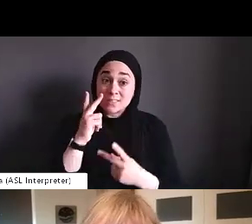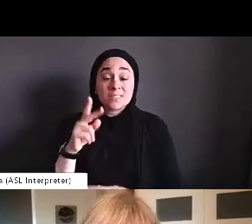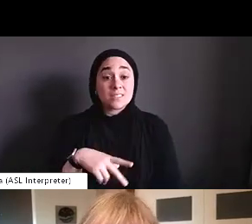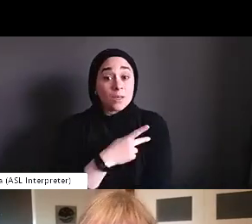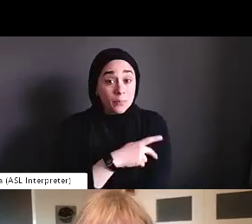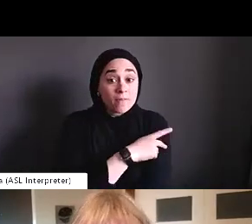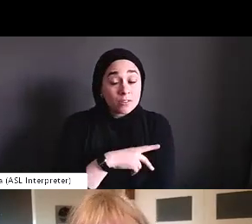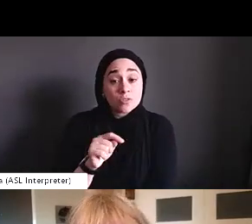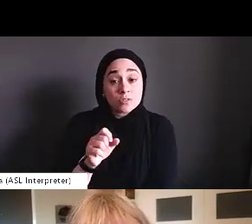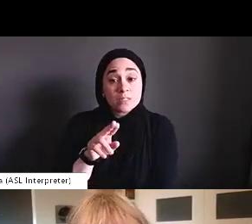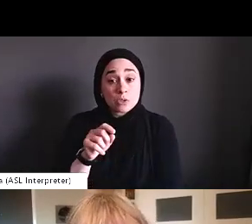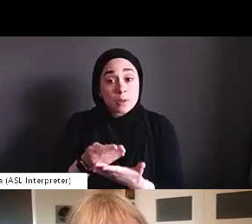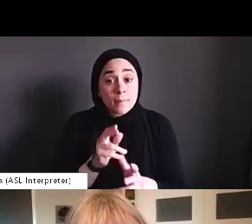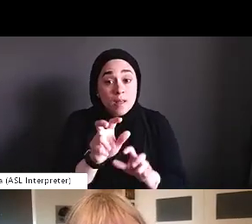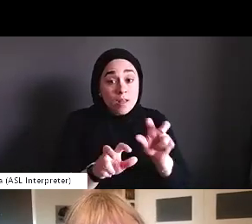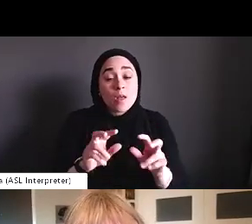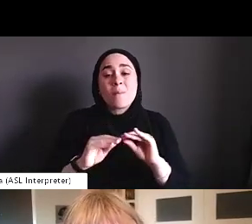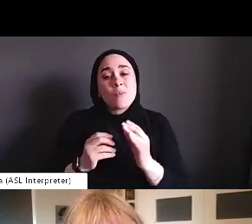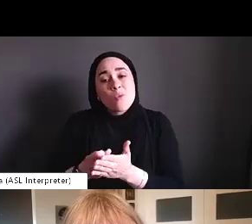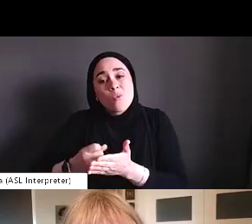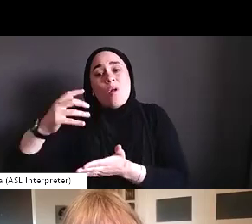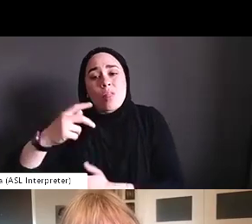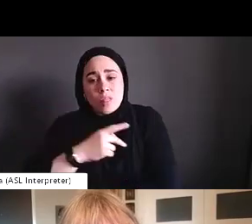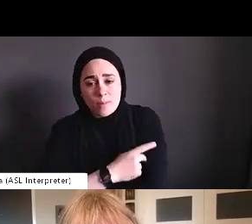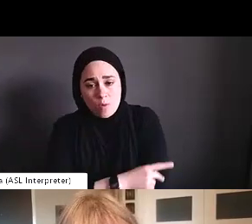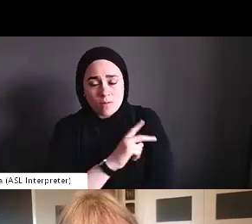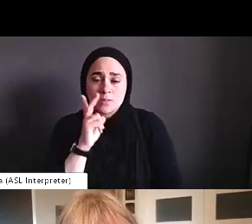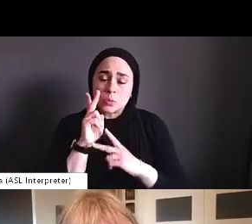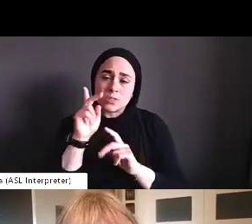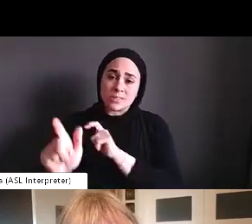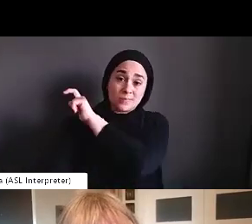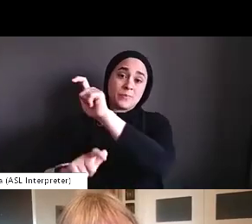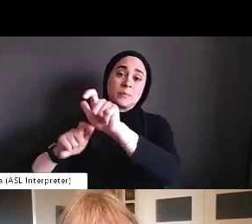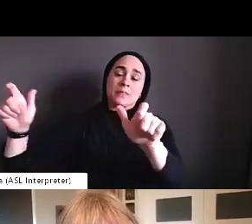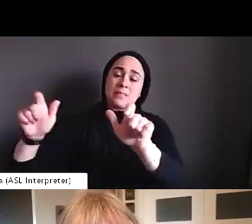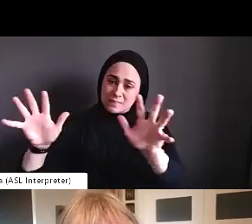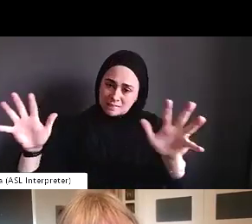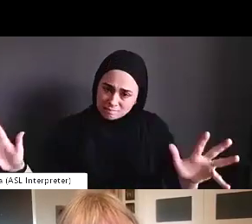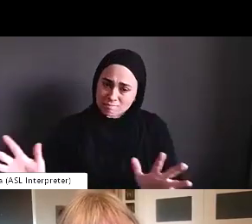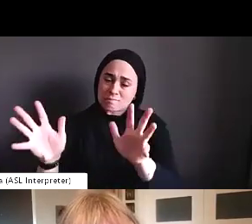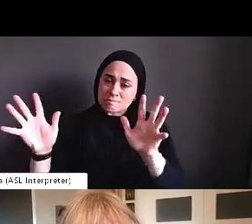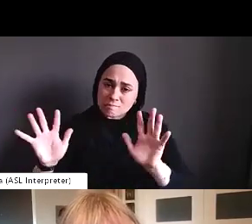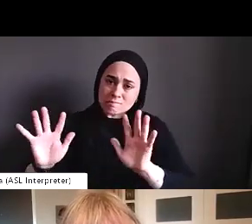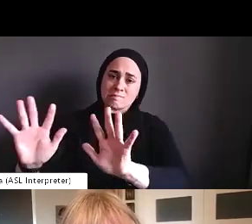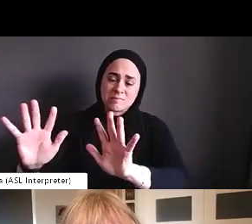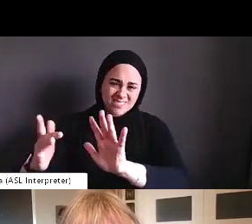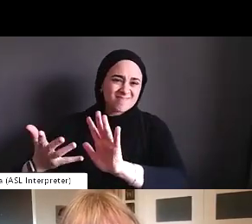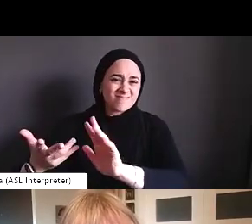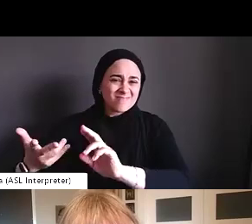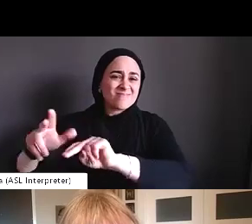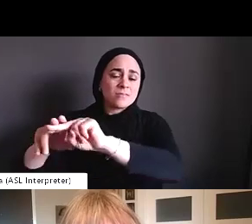It's in the wealthier provinces and territories that we see the biggest, sort of push for this. And so we need to